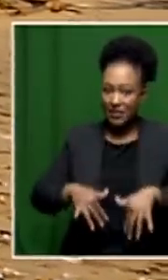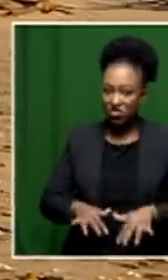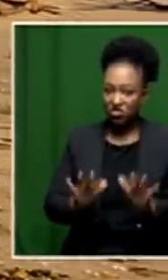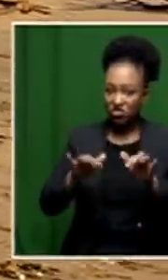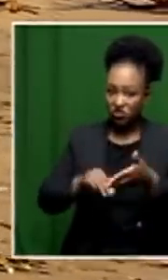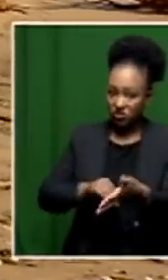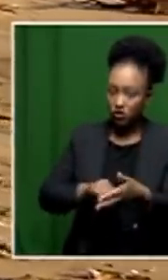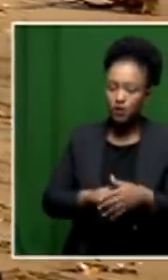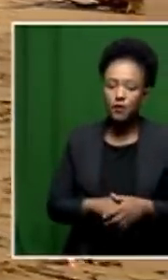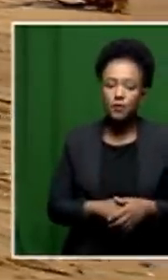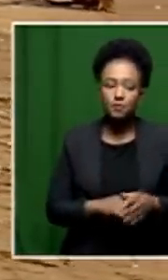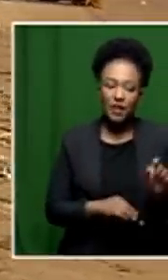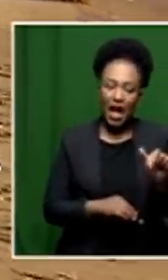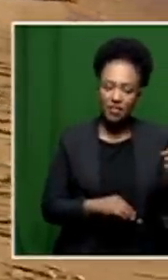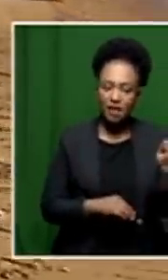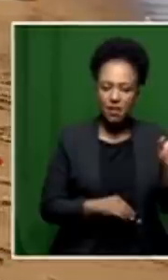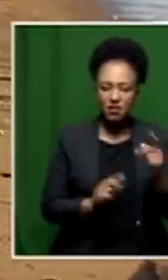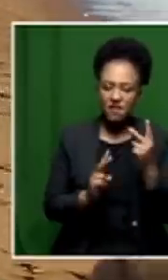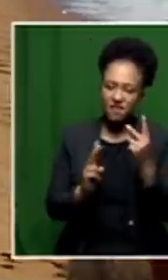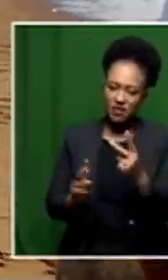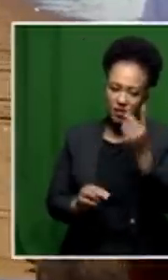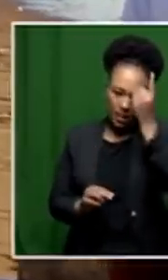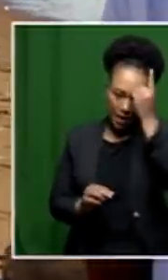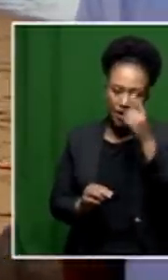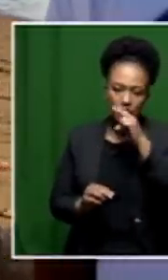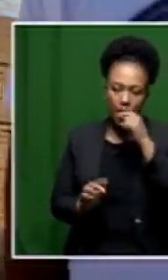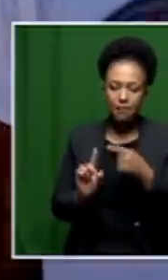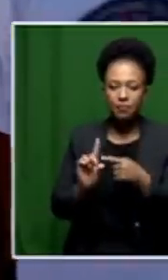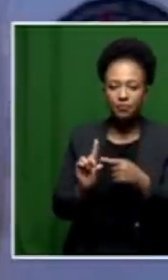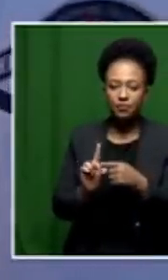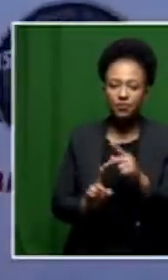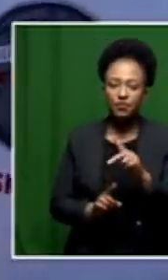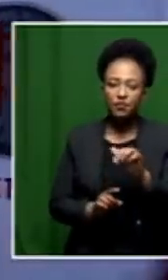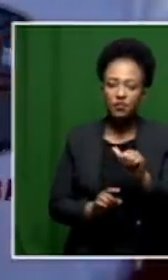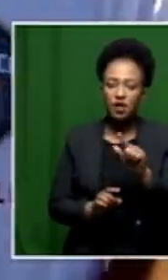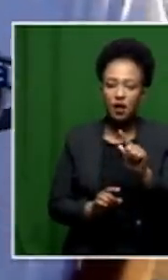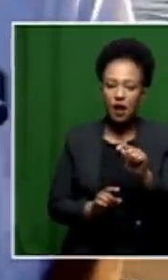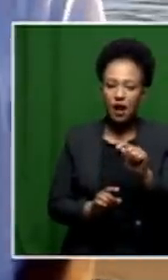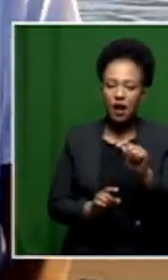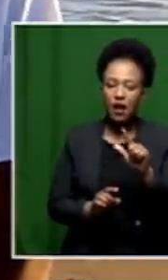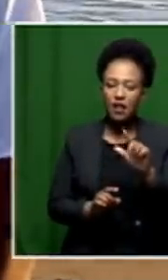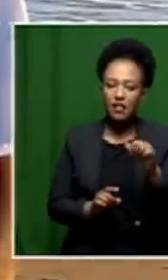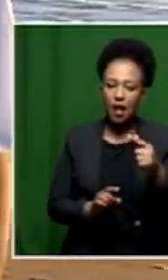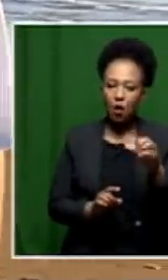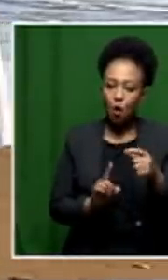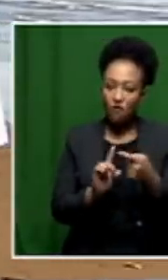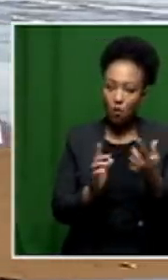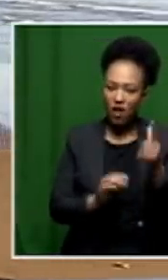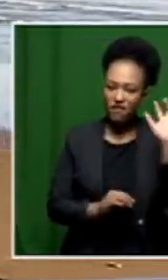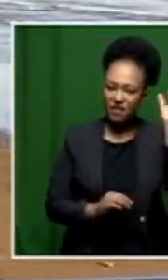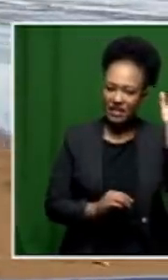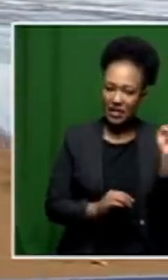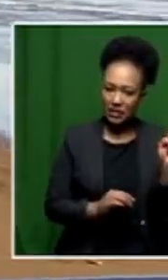I'm joined once more by another holiday maker. His name is Katlego, all the way from the Free State. Katlego, thank you very much for joining